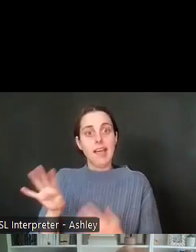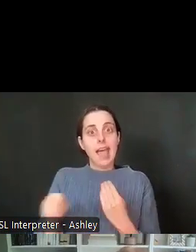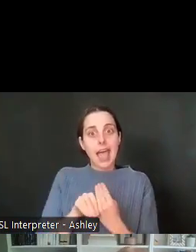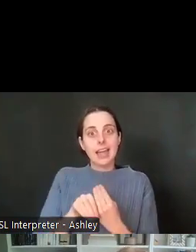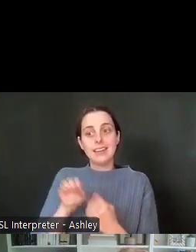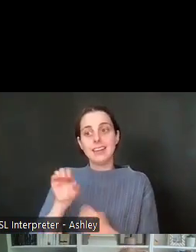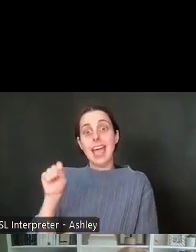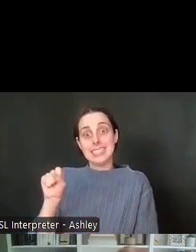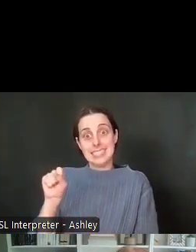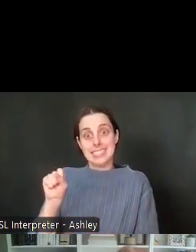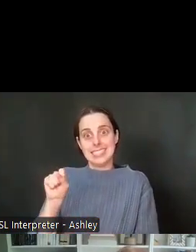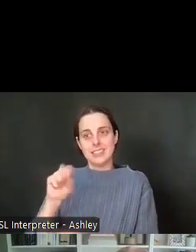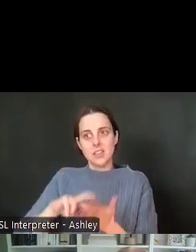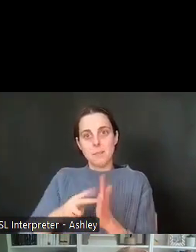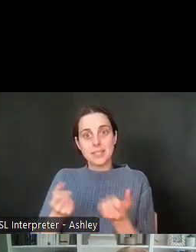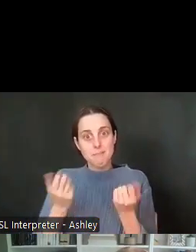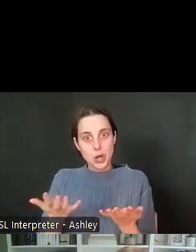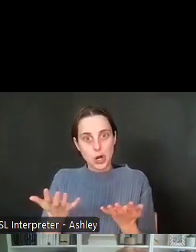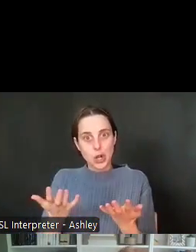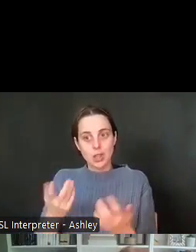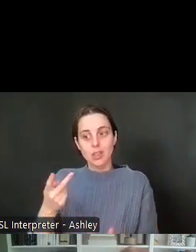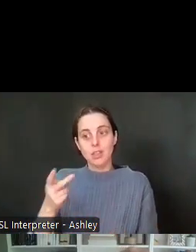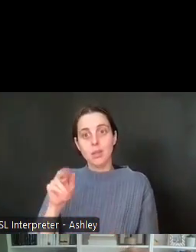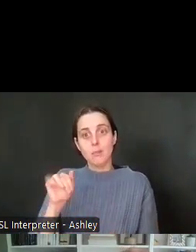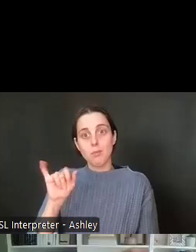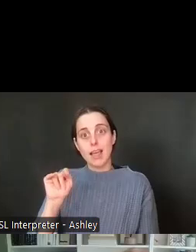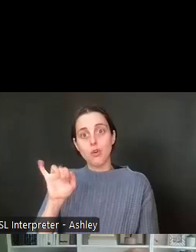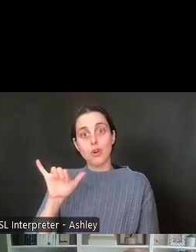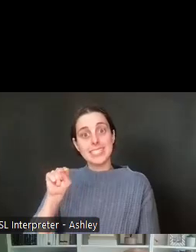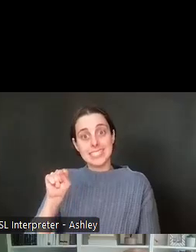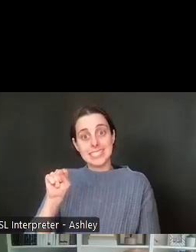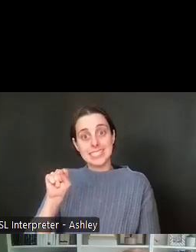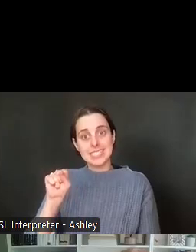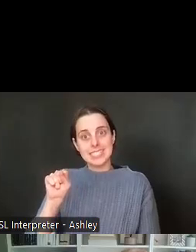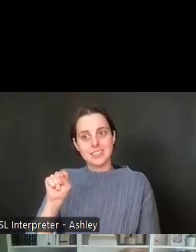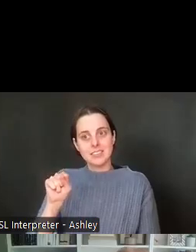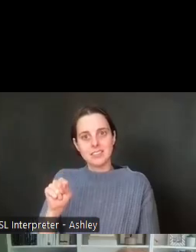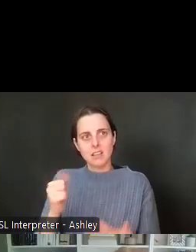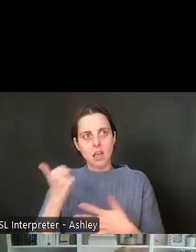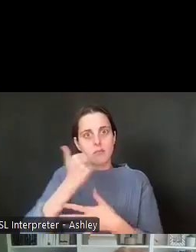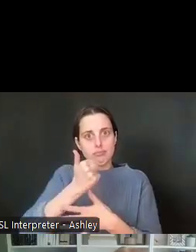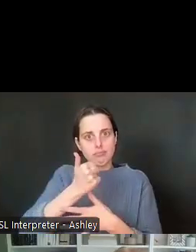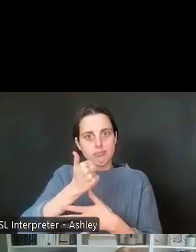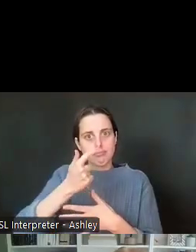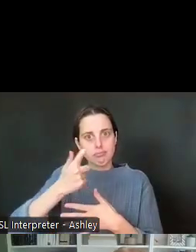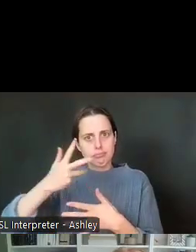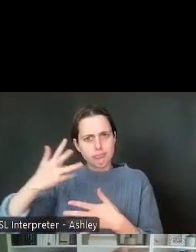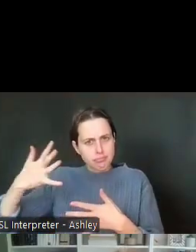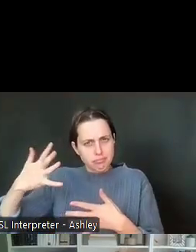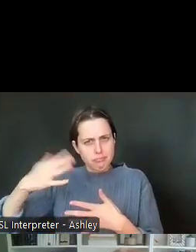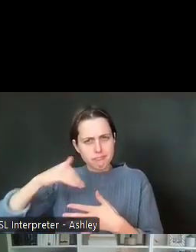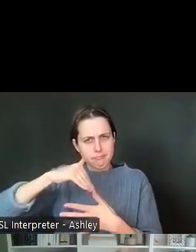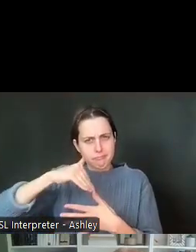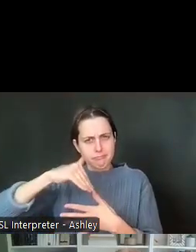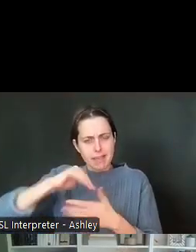it's plural. We can have more than one. I worked with an agency last year when they brought me in to do an offsite. They